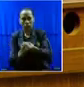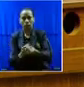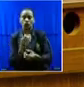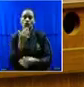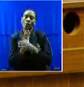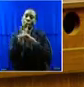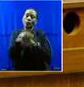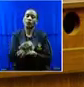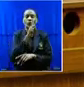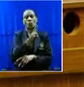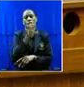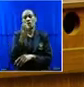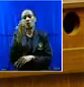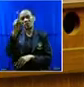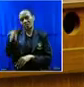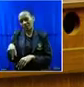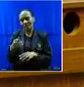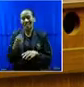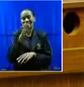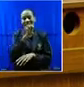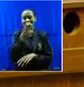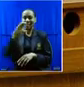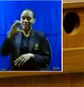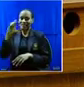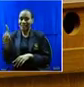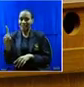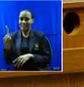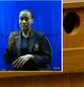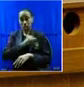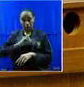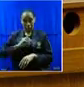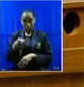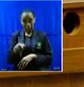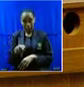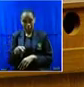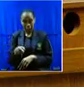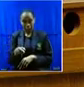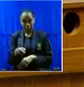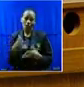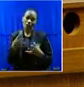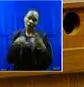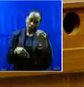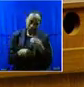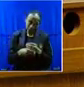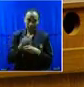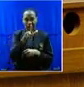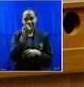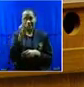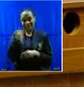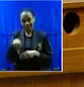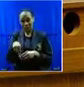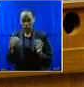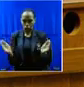than 100,000 early childhood development practitioners and to 75,000